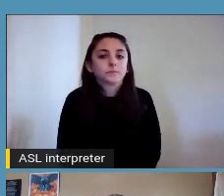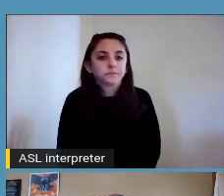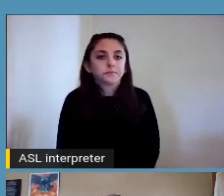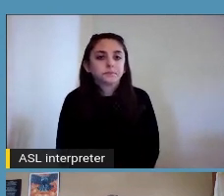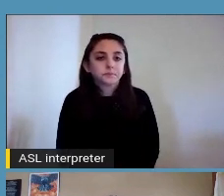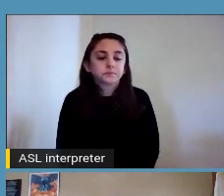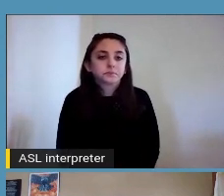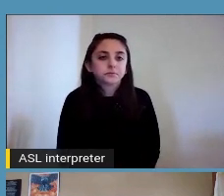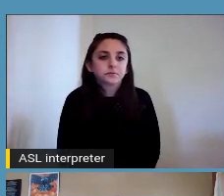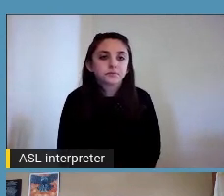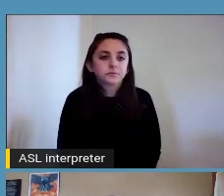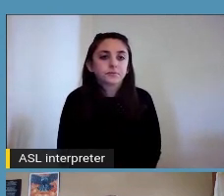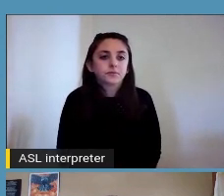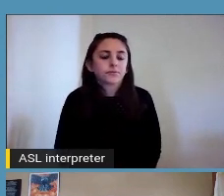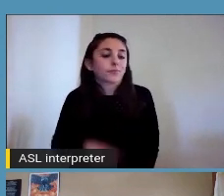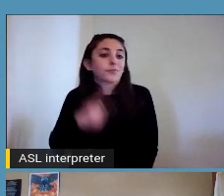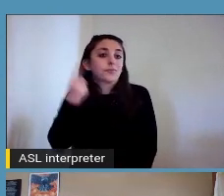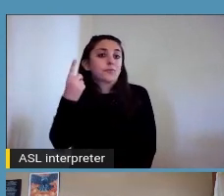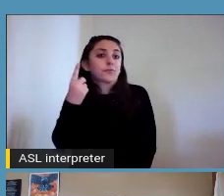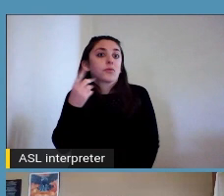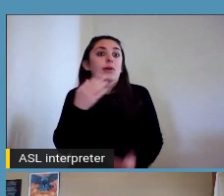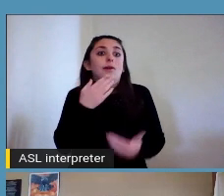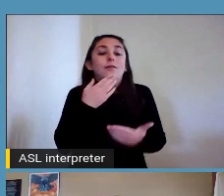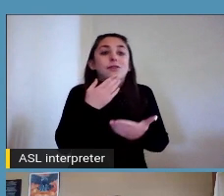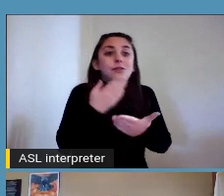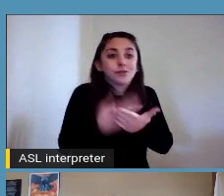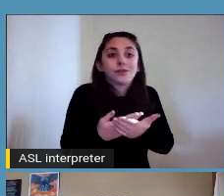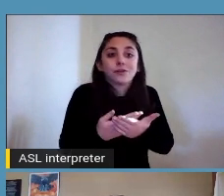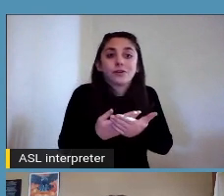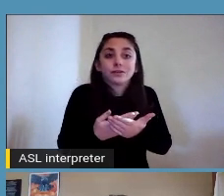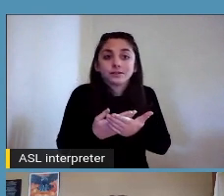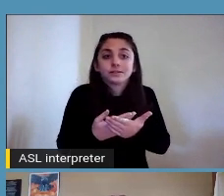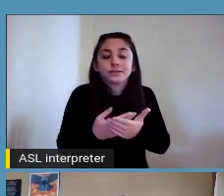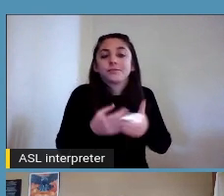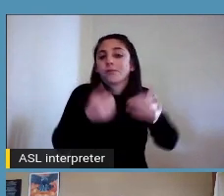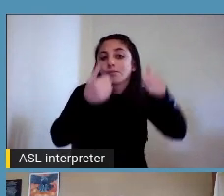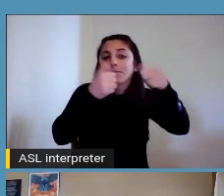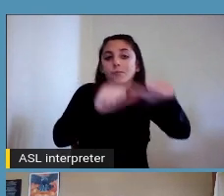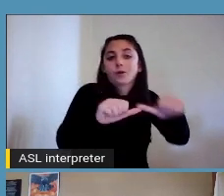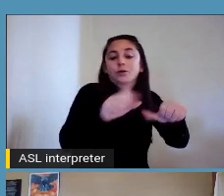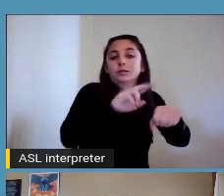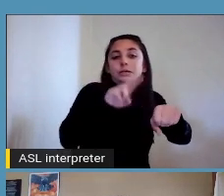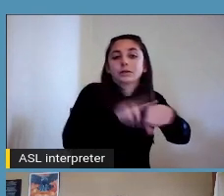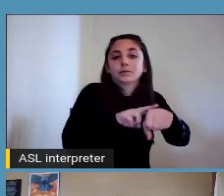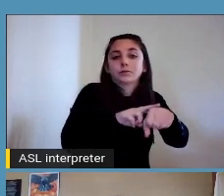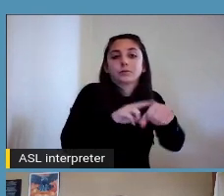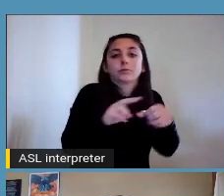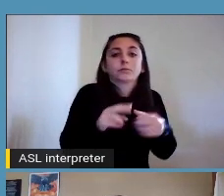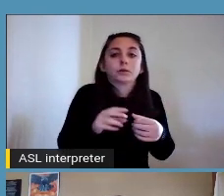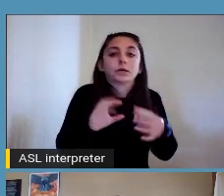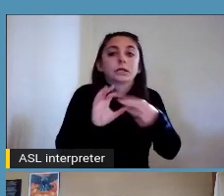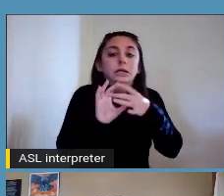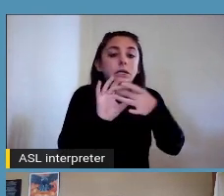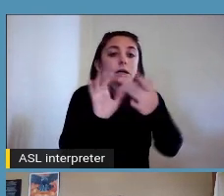And one nice thing, too, about our natural connections posts and articles in general is that we do have many